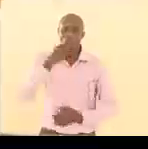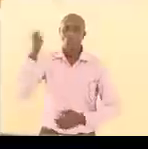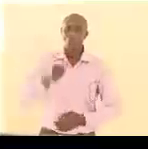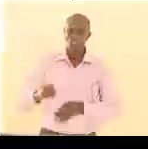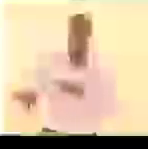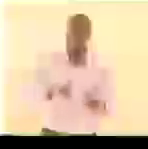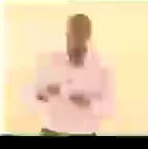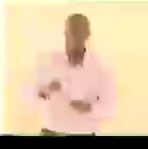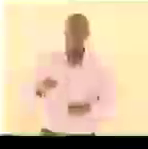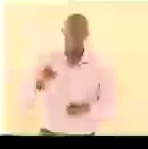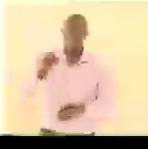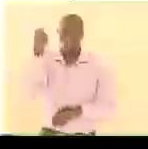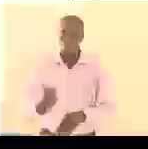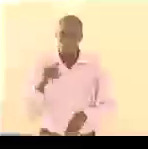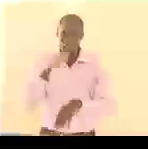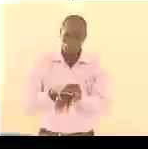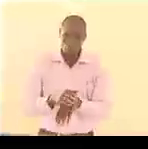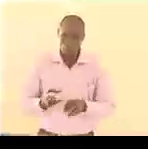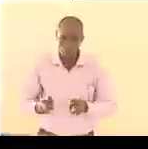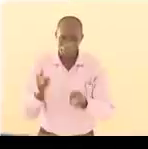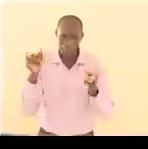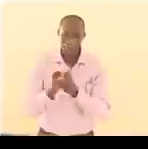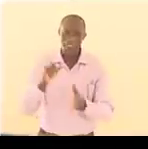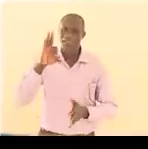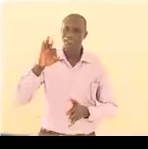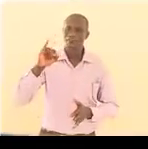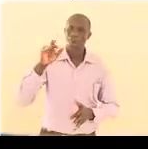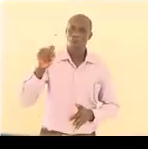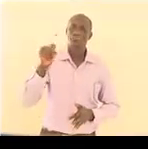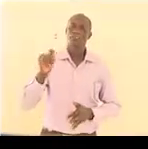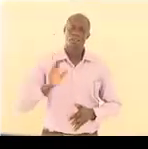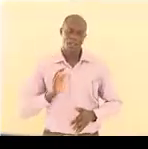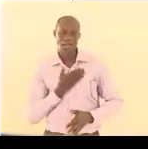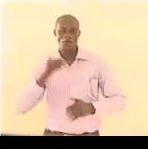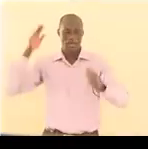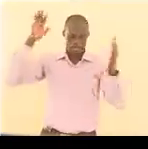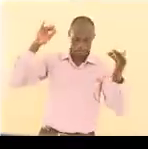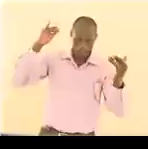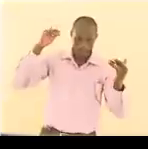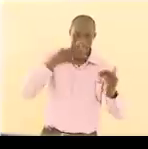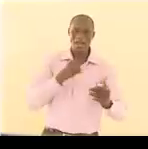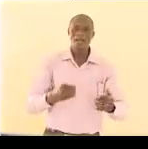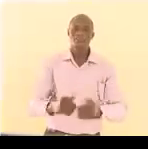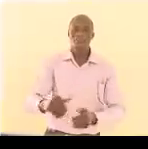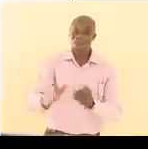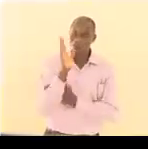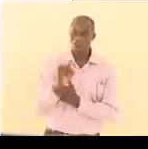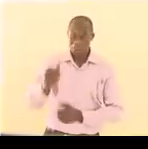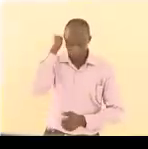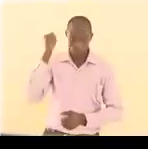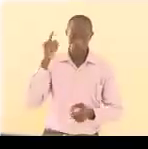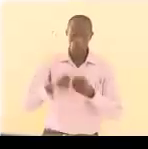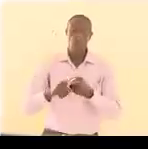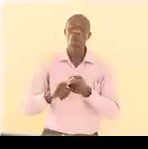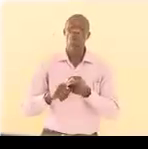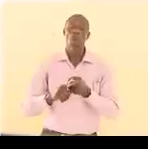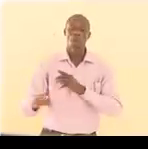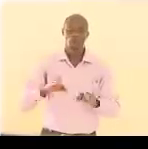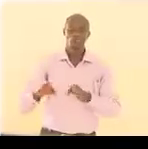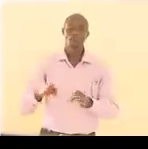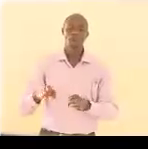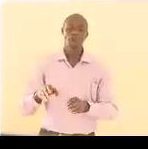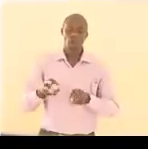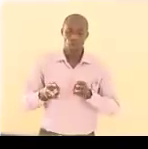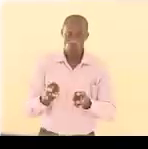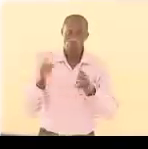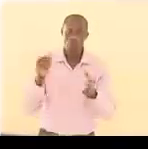behave only in ways that fit our expectations. And God refuses to behave only in ways that